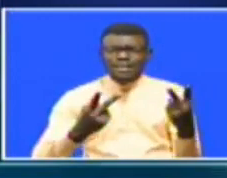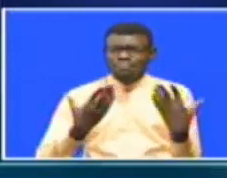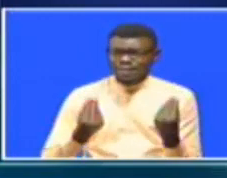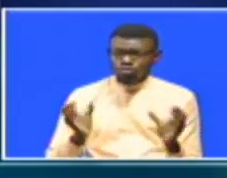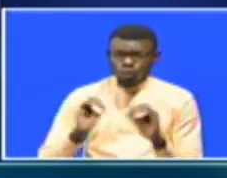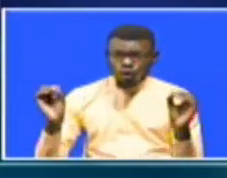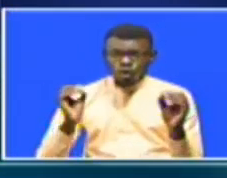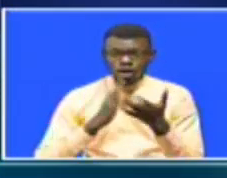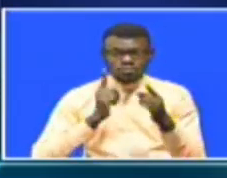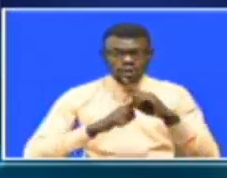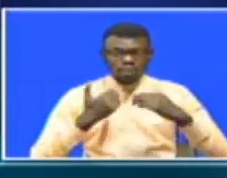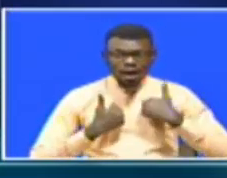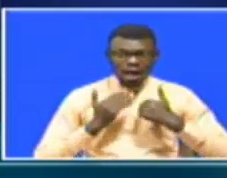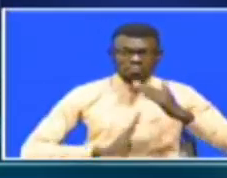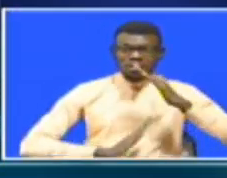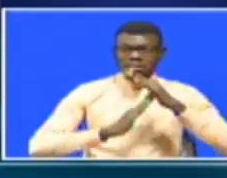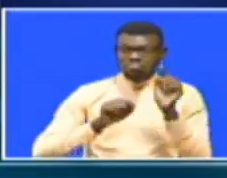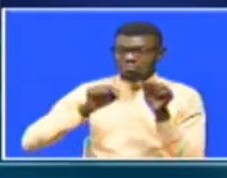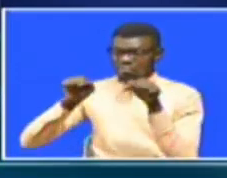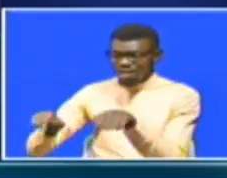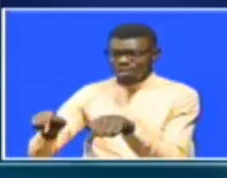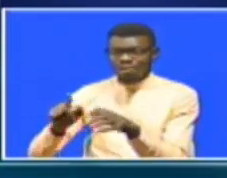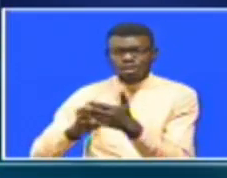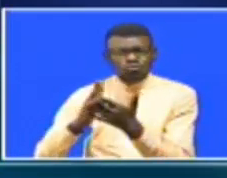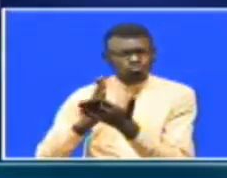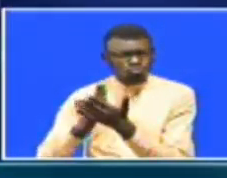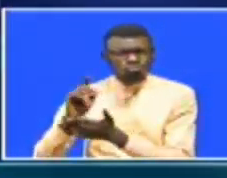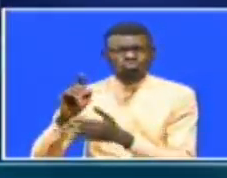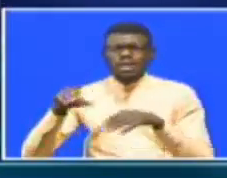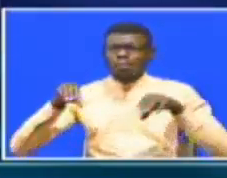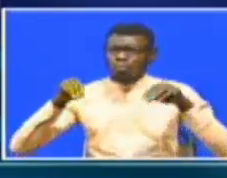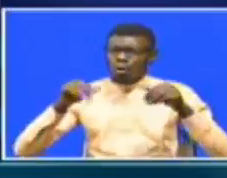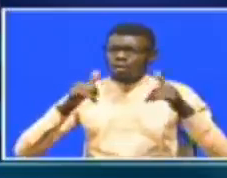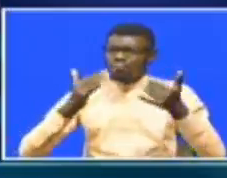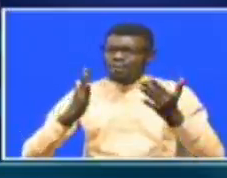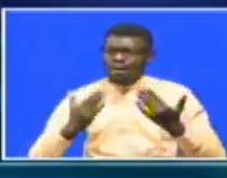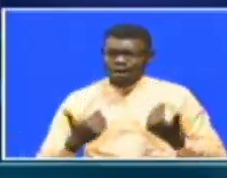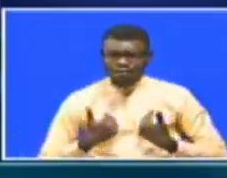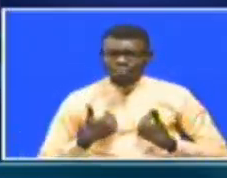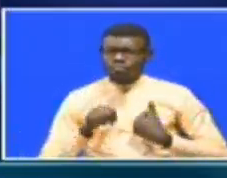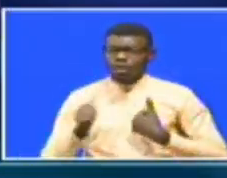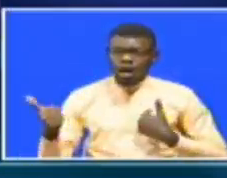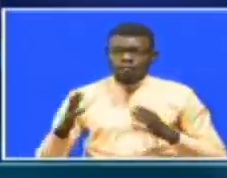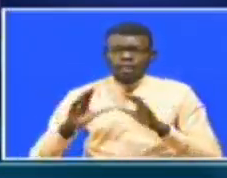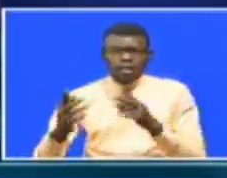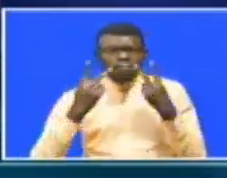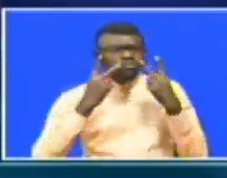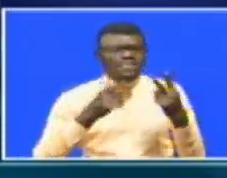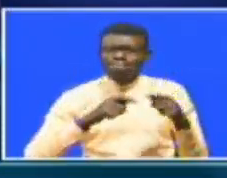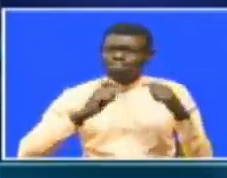as a sub. That showed you the crop of players Telkom had. The team was so good that other clubs had to up the